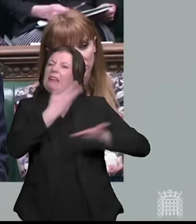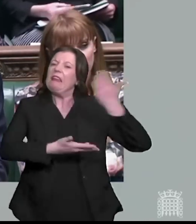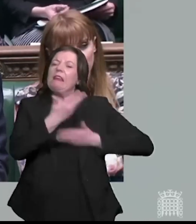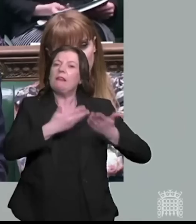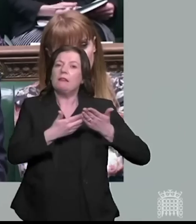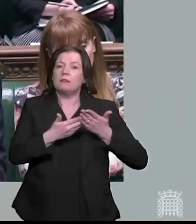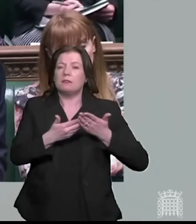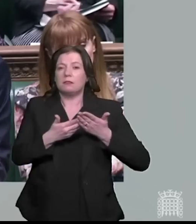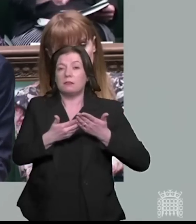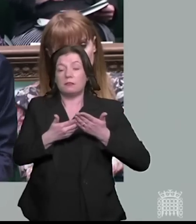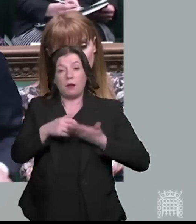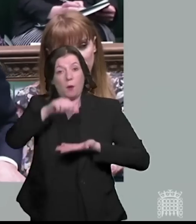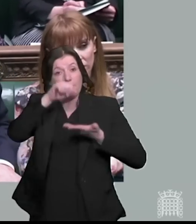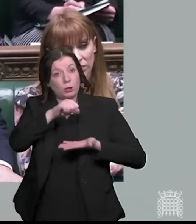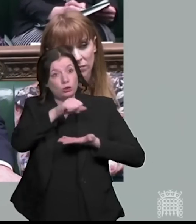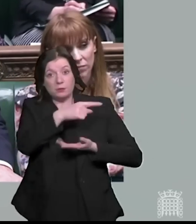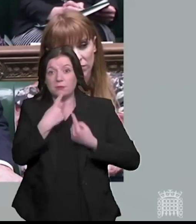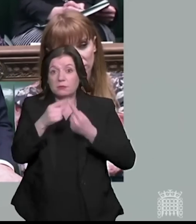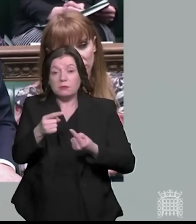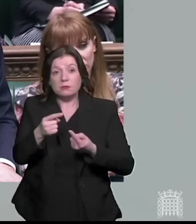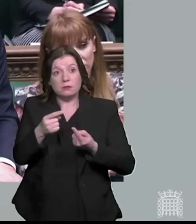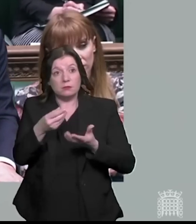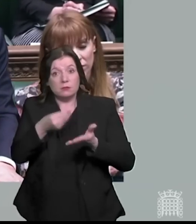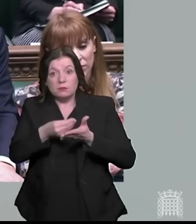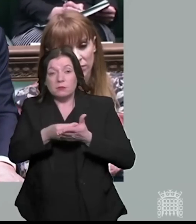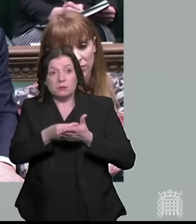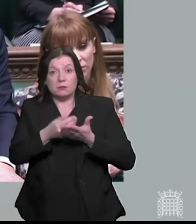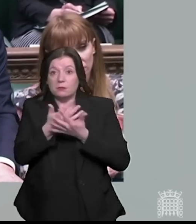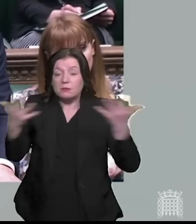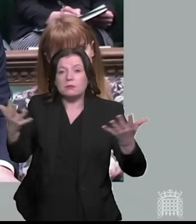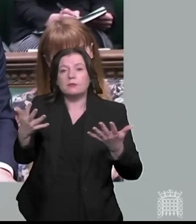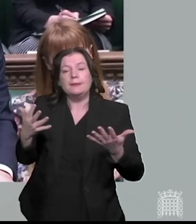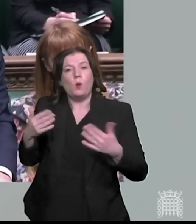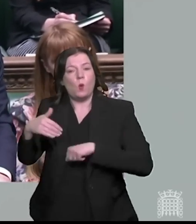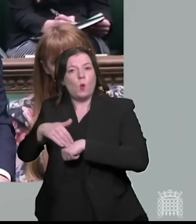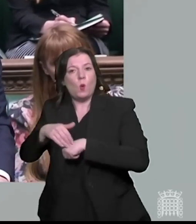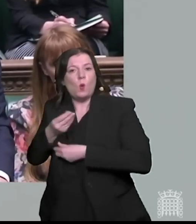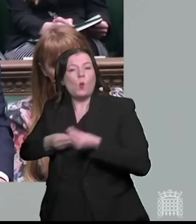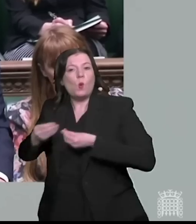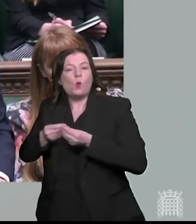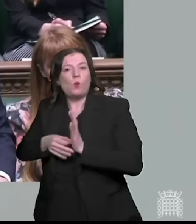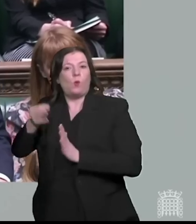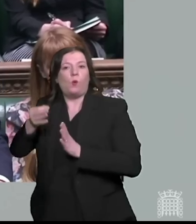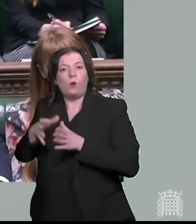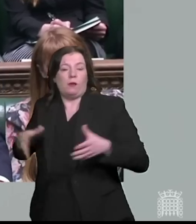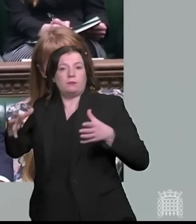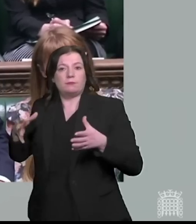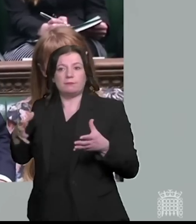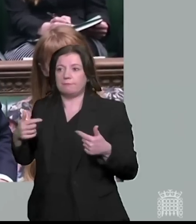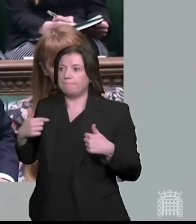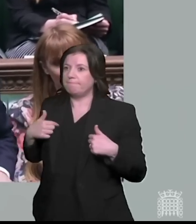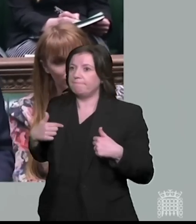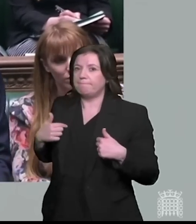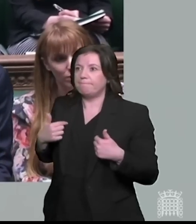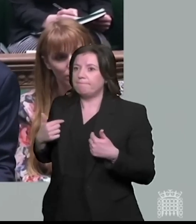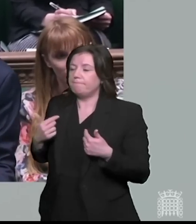The figures announced in this budget show how damaging the current situation is to growth, a long-term drag on our ability to create